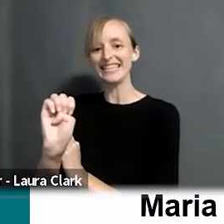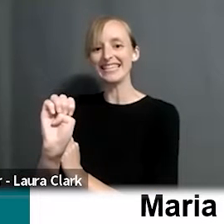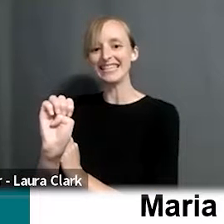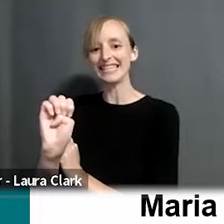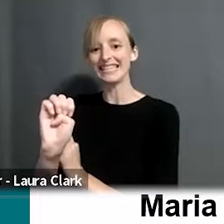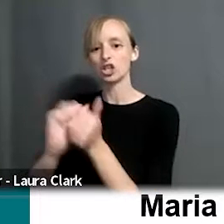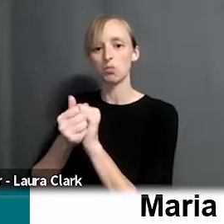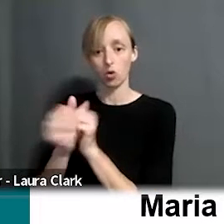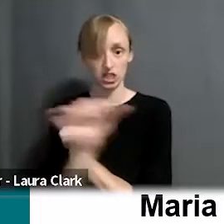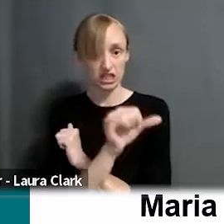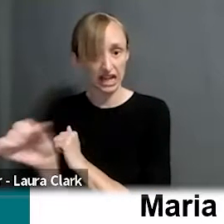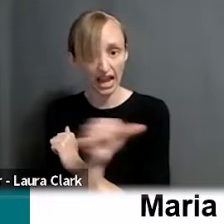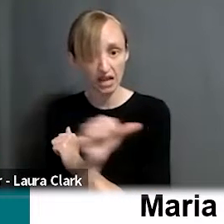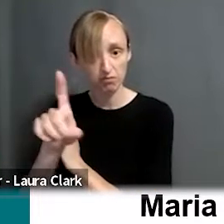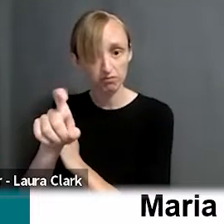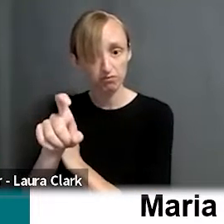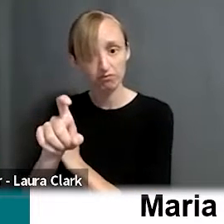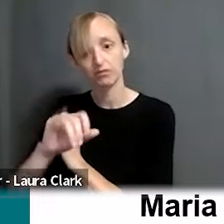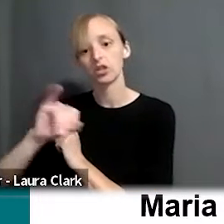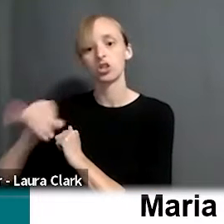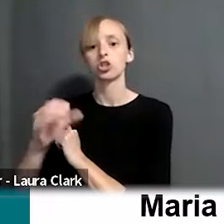I would say pretty much. I'm